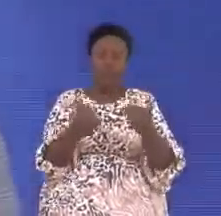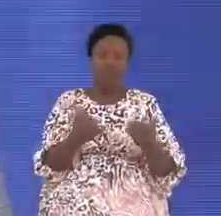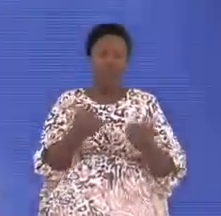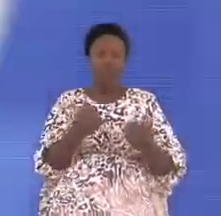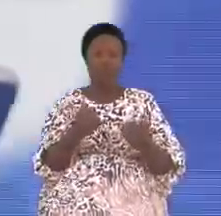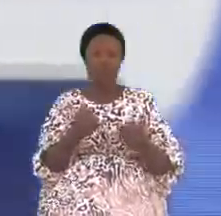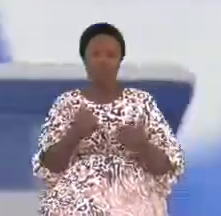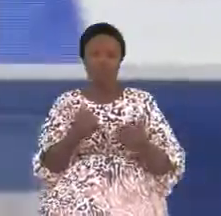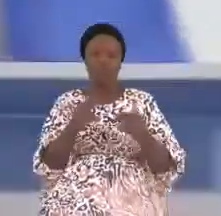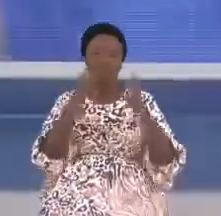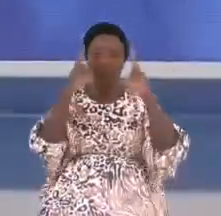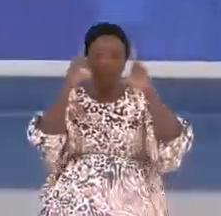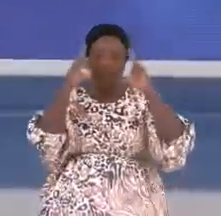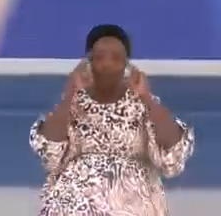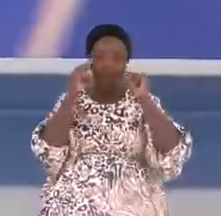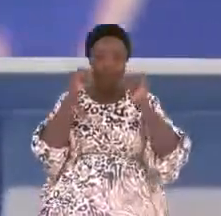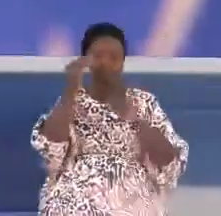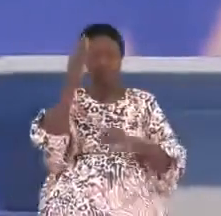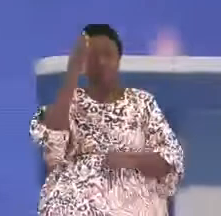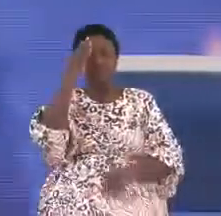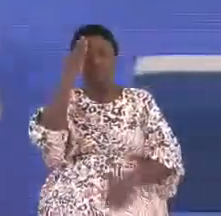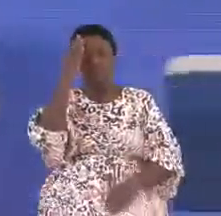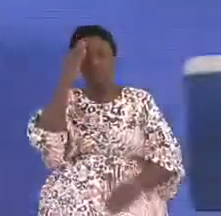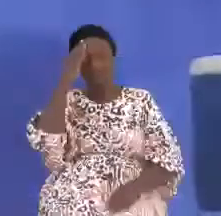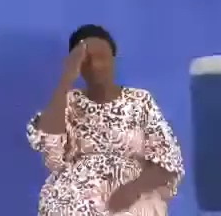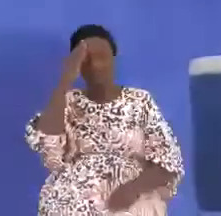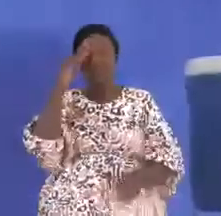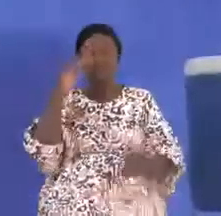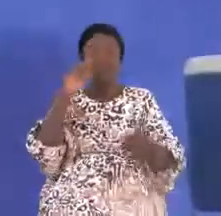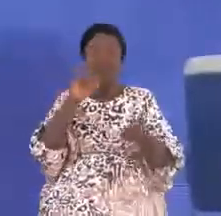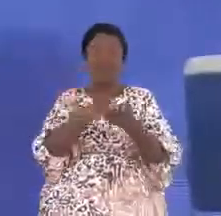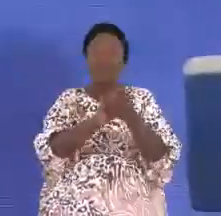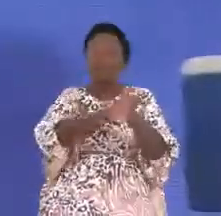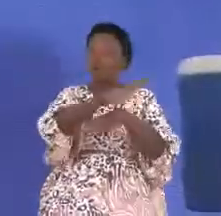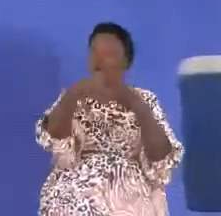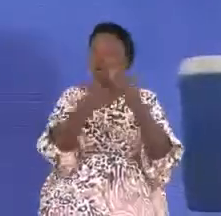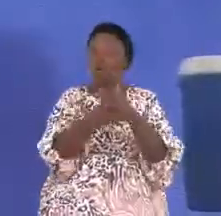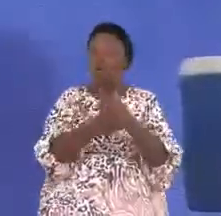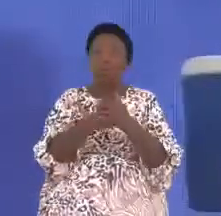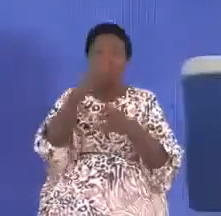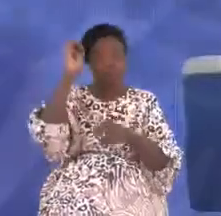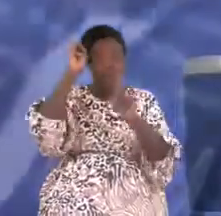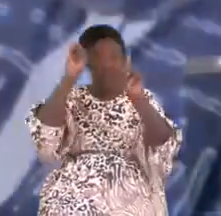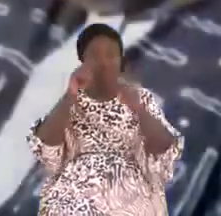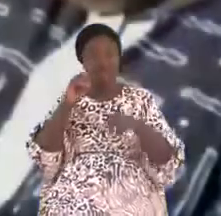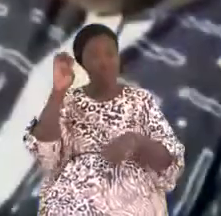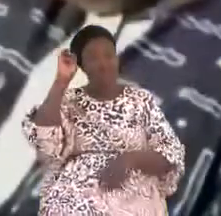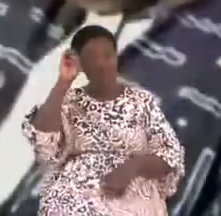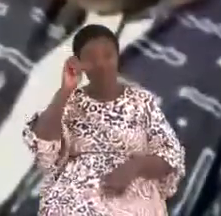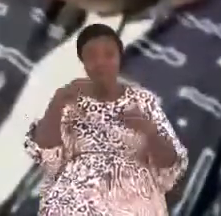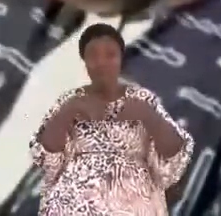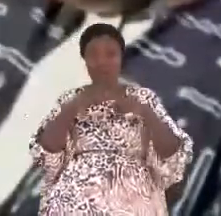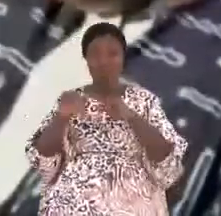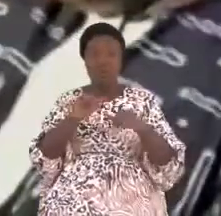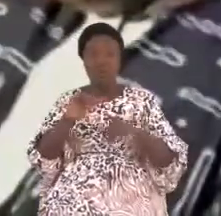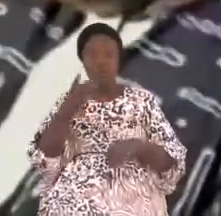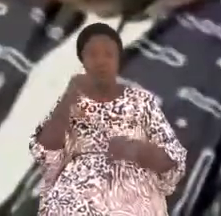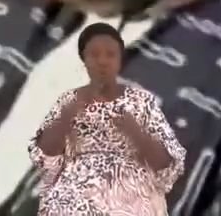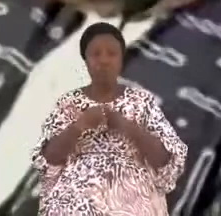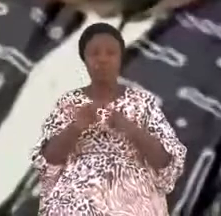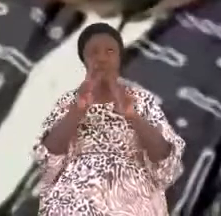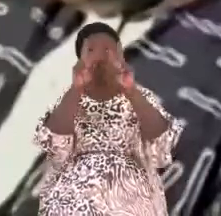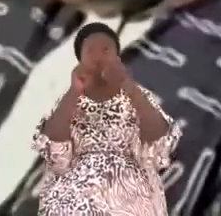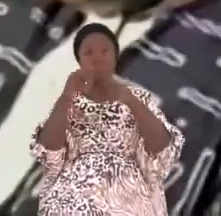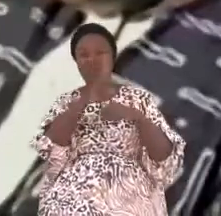moses knew that all he needed to do was to look up to god on their